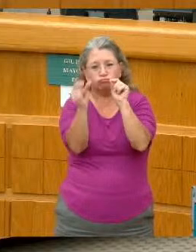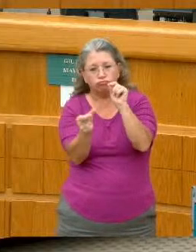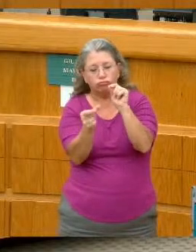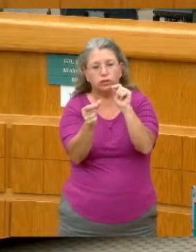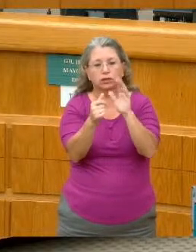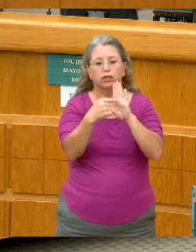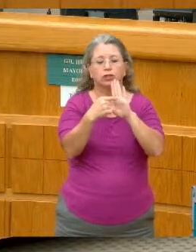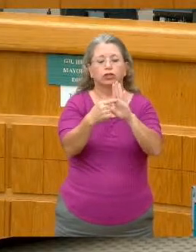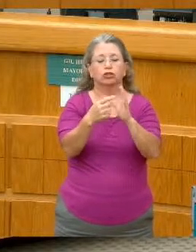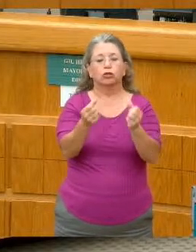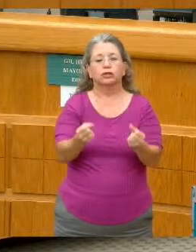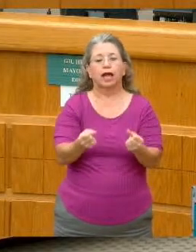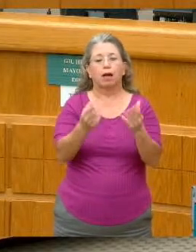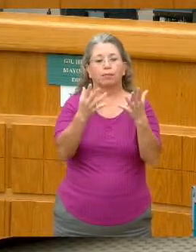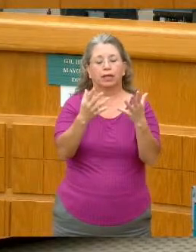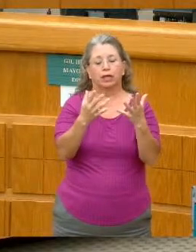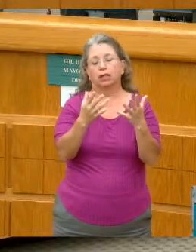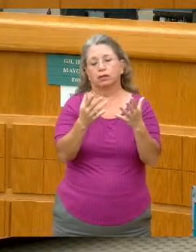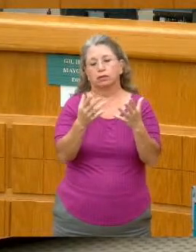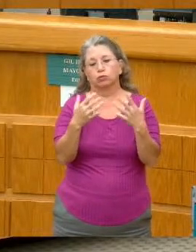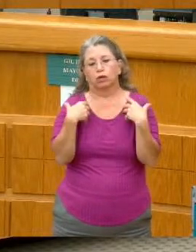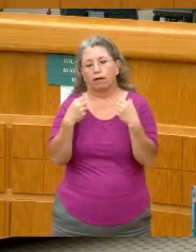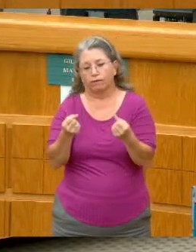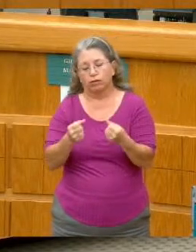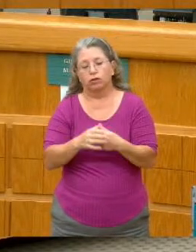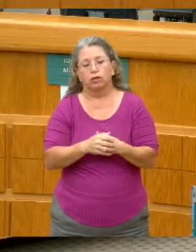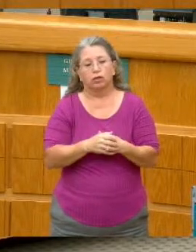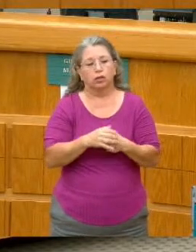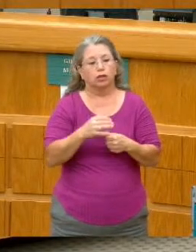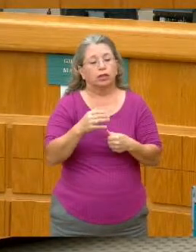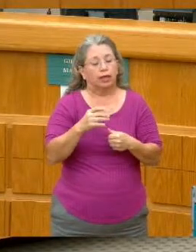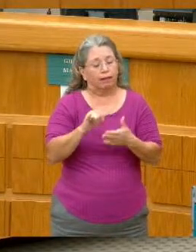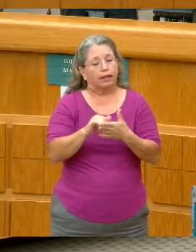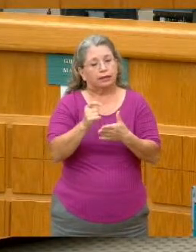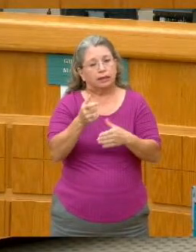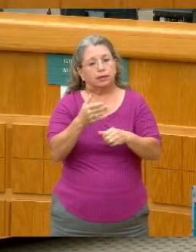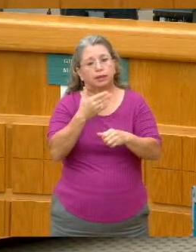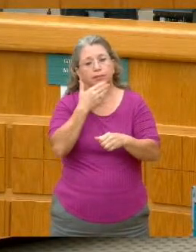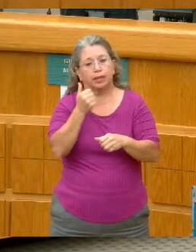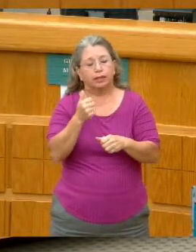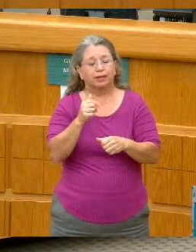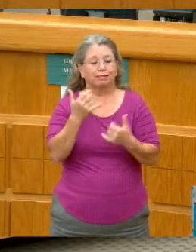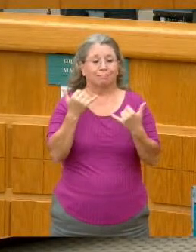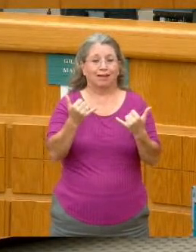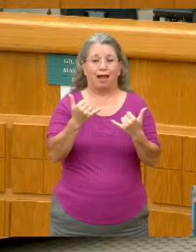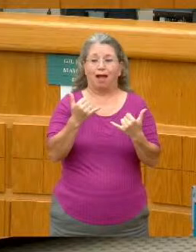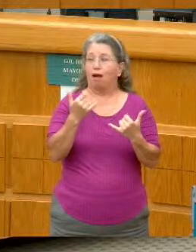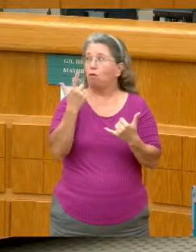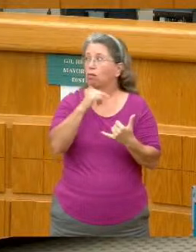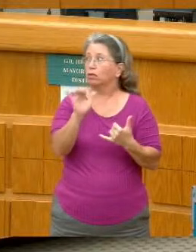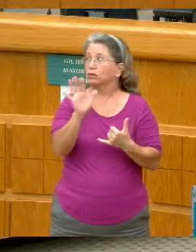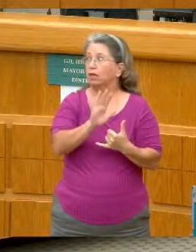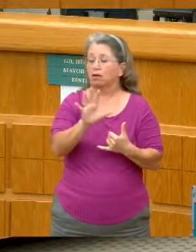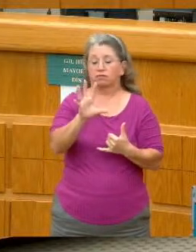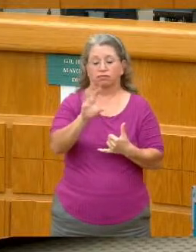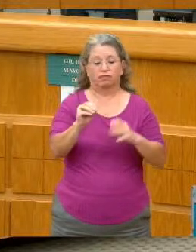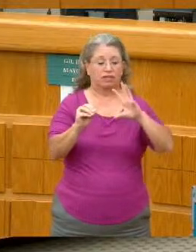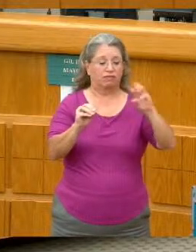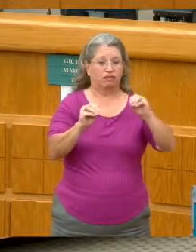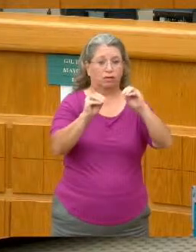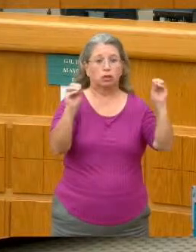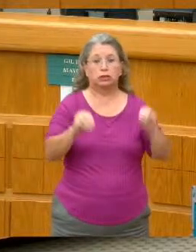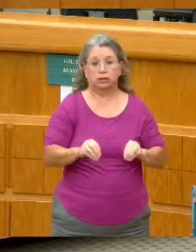cases to recovered. And we're making a little bit more progress here. We're at about a 50-50 split in terms of active